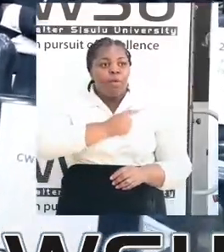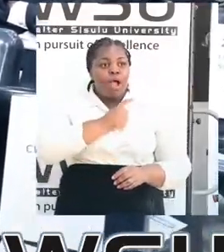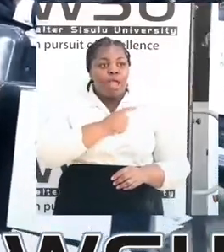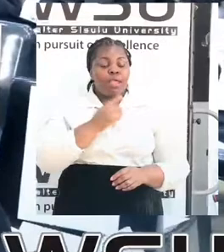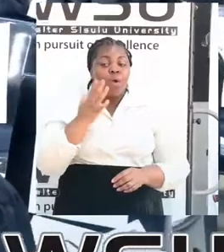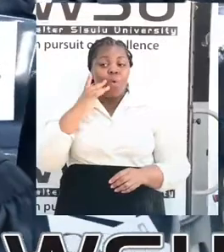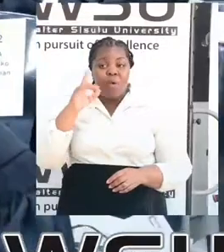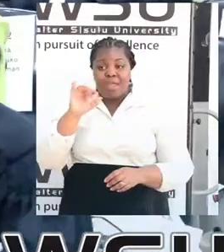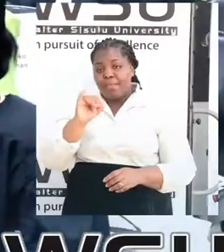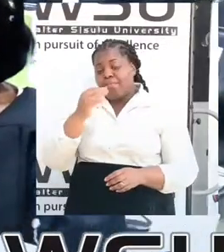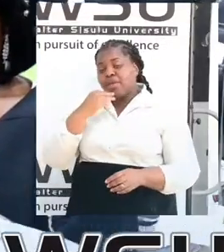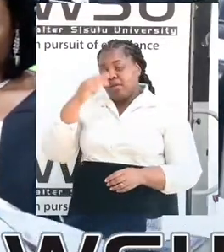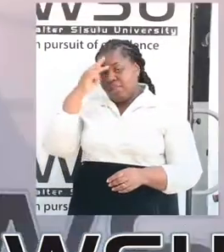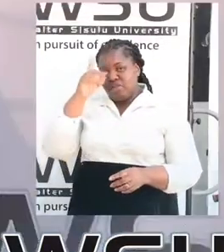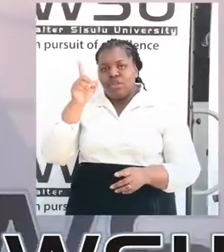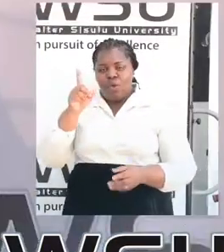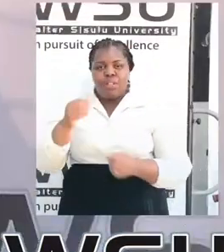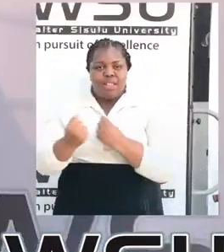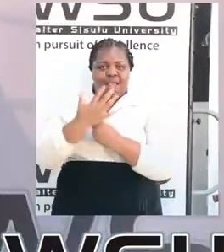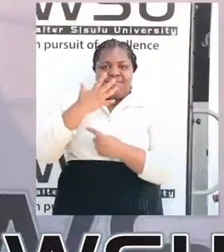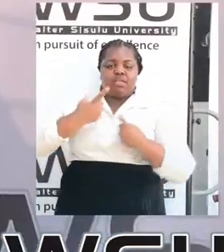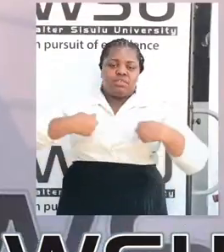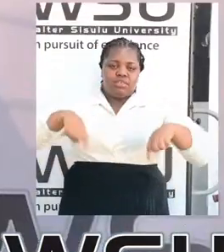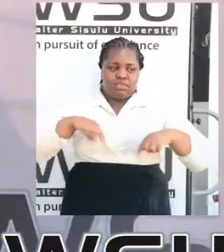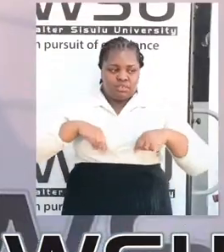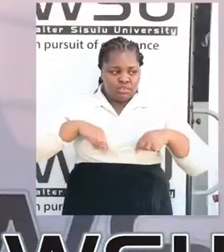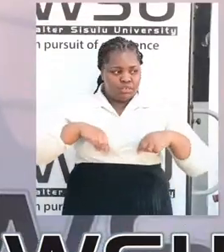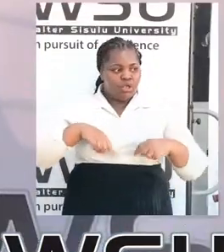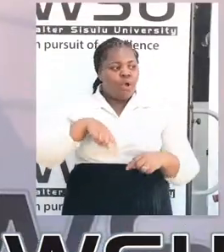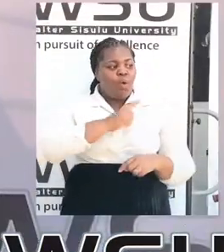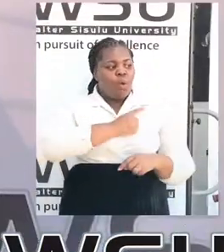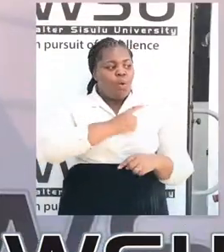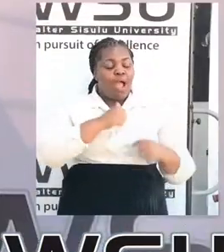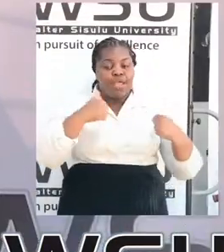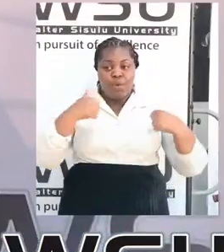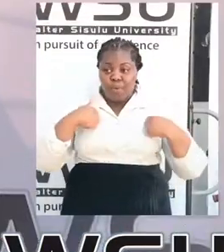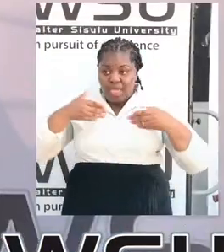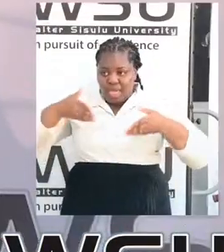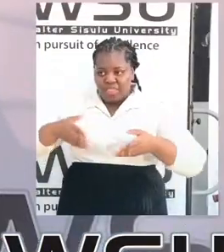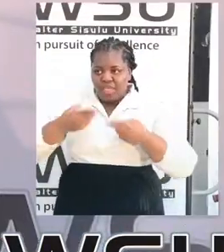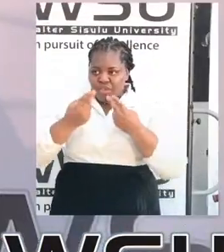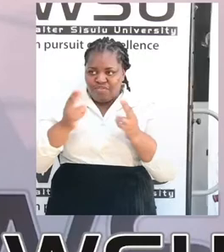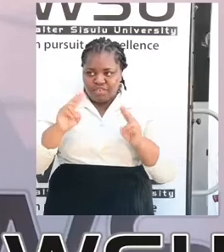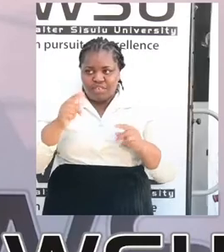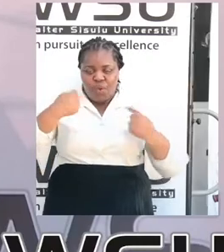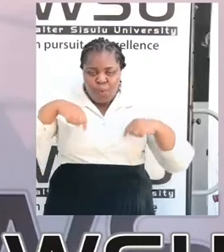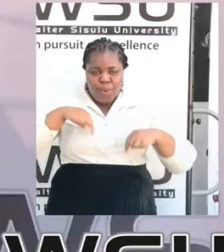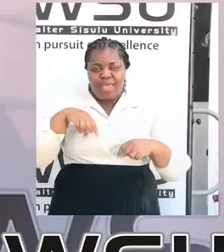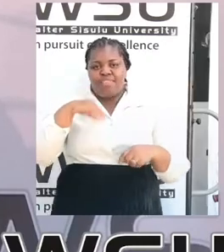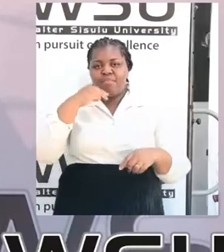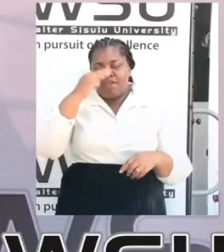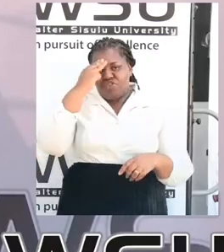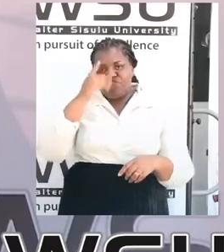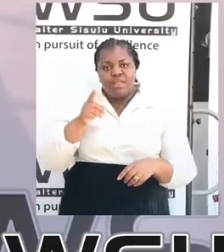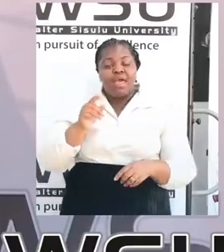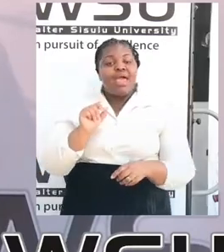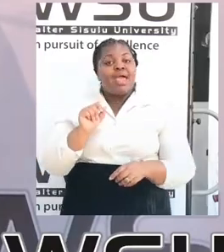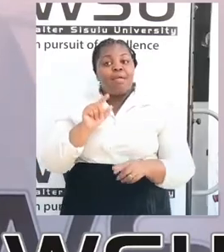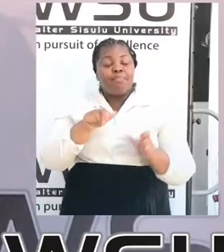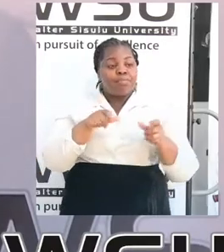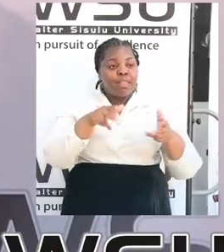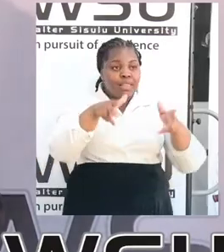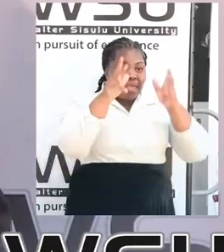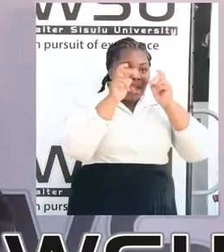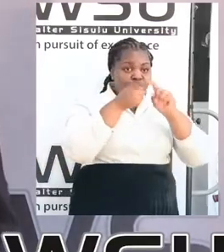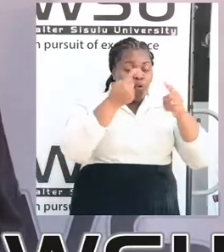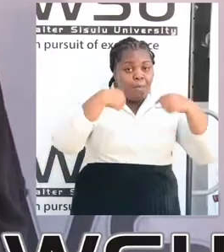yothi yongcola singcole nathi kuba siyiyo sisisiphilisayo le nto abantu